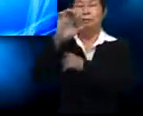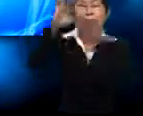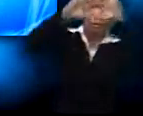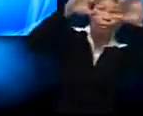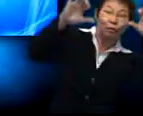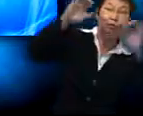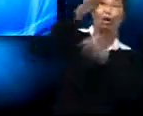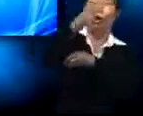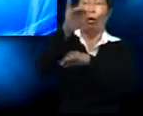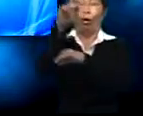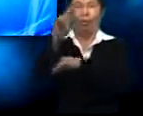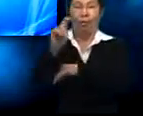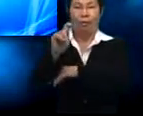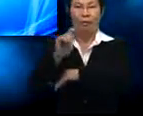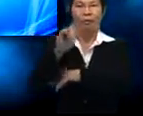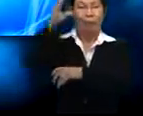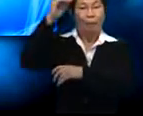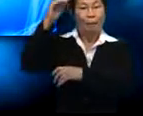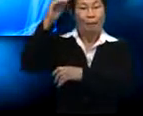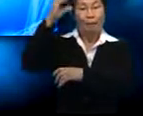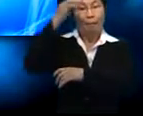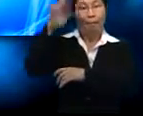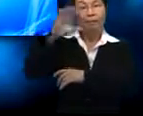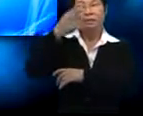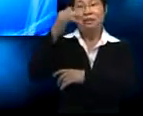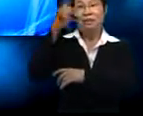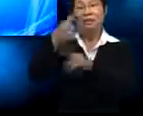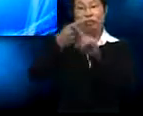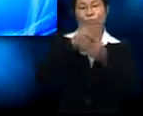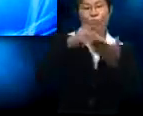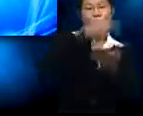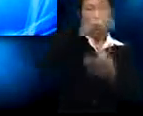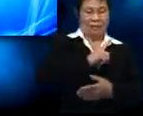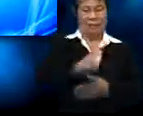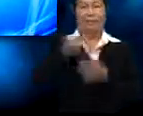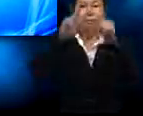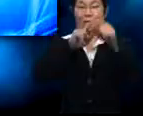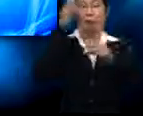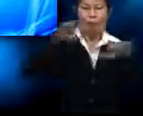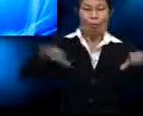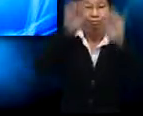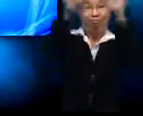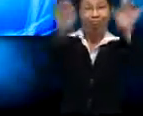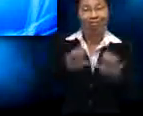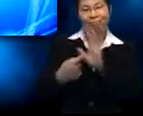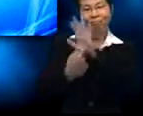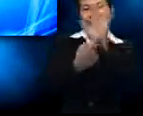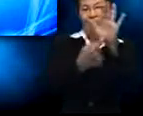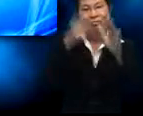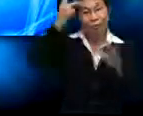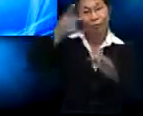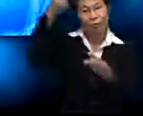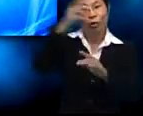orbits. Mr. Cheng, a physics teacher from College Islam Kelang, will do some experiments to demonstrate the concept